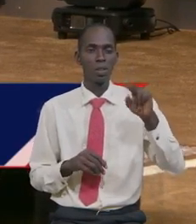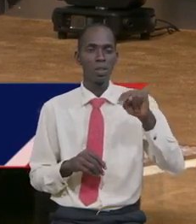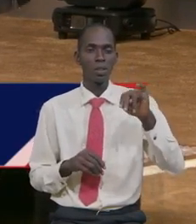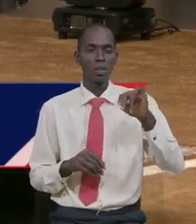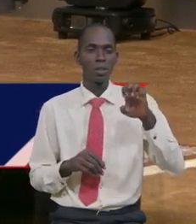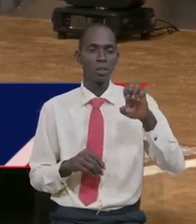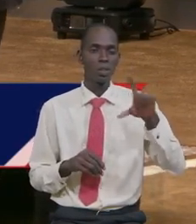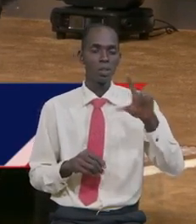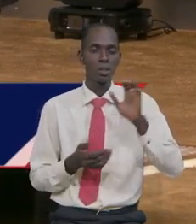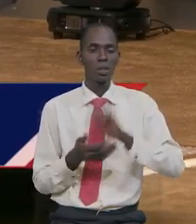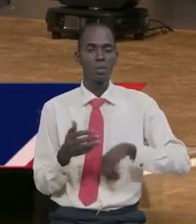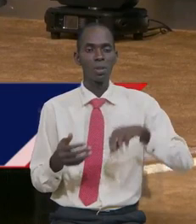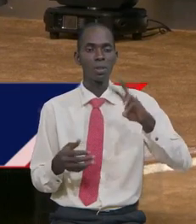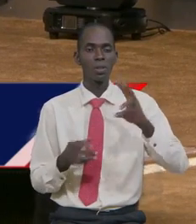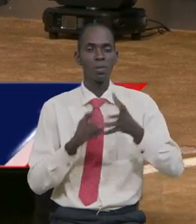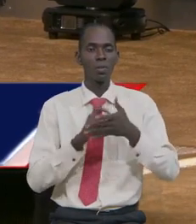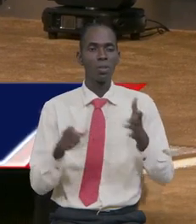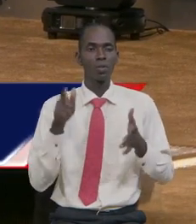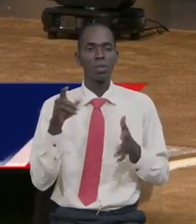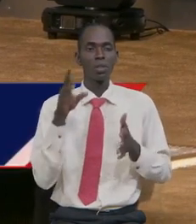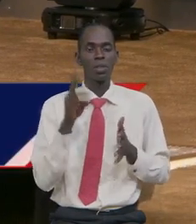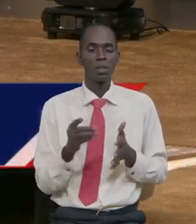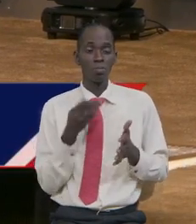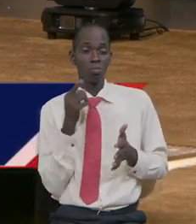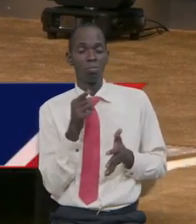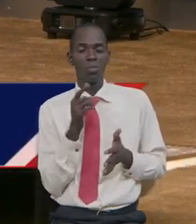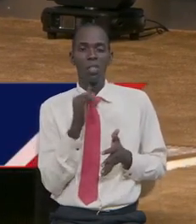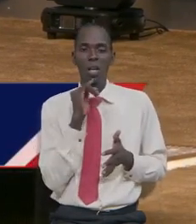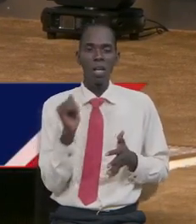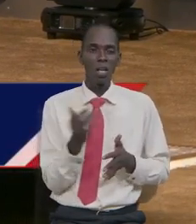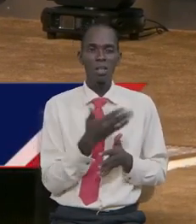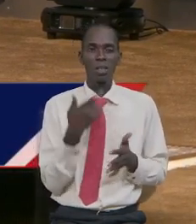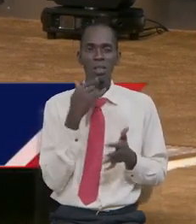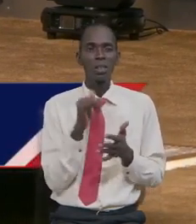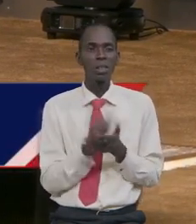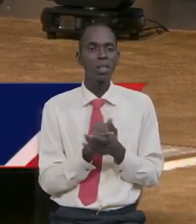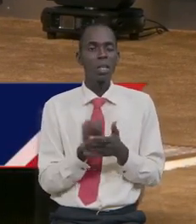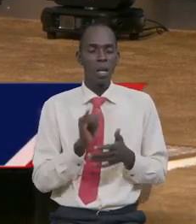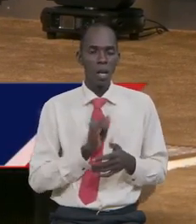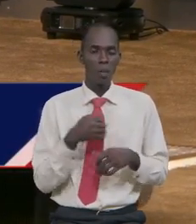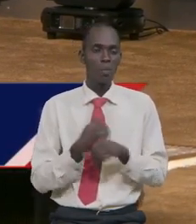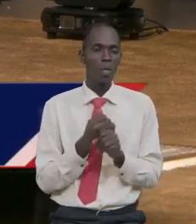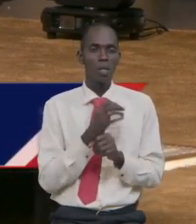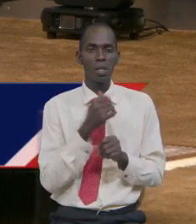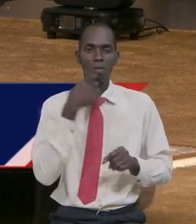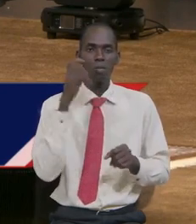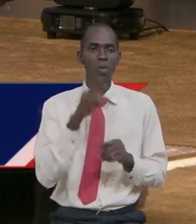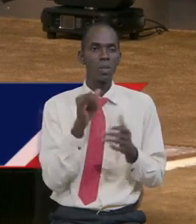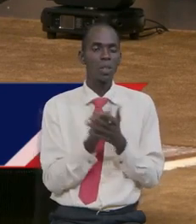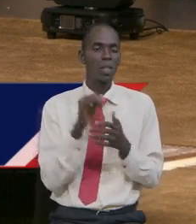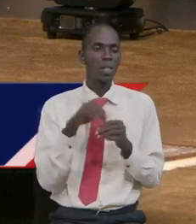Daniel chapter 6, verse 26. And this another king now. It says, I make a decree that in